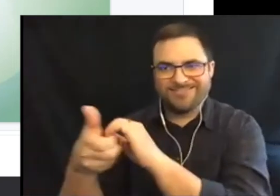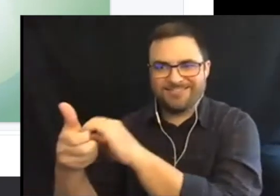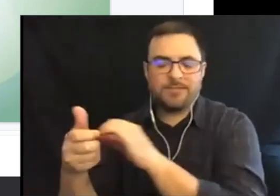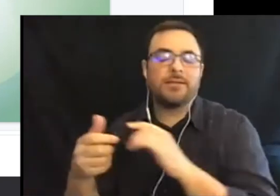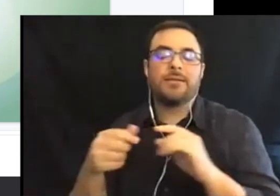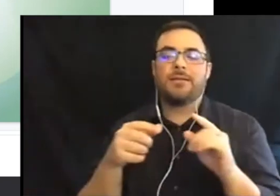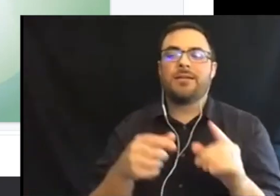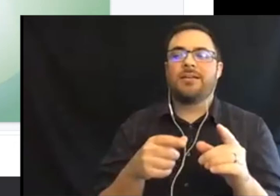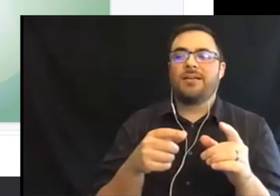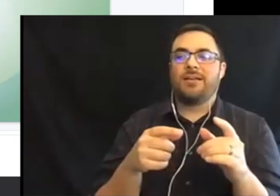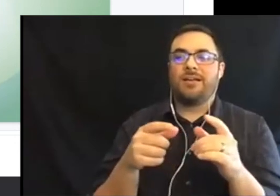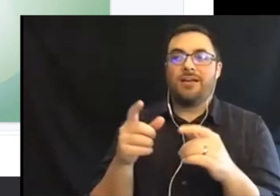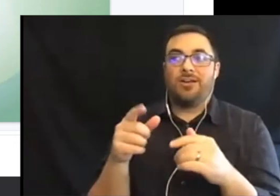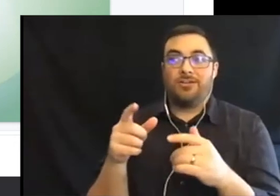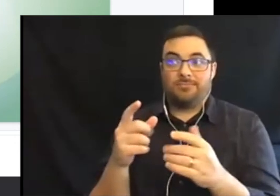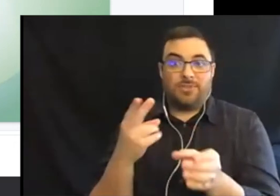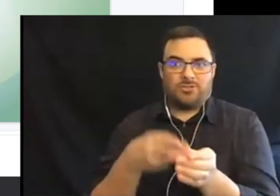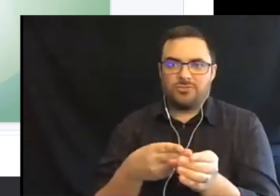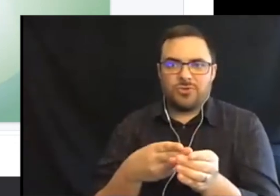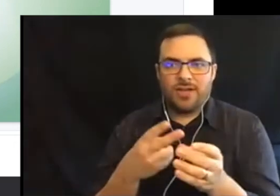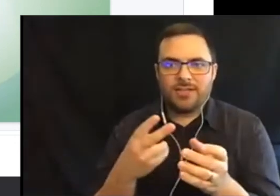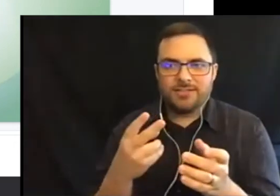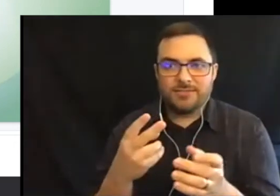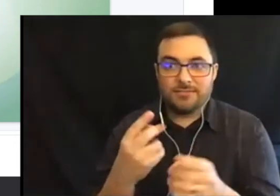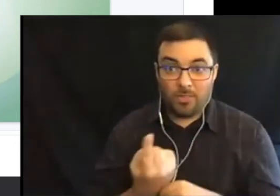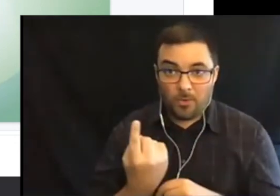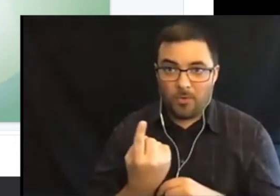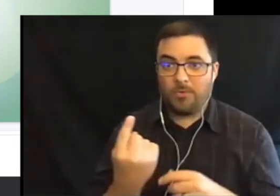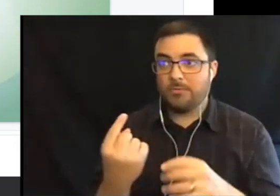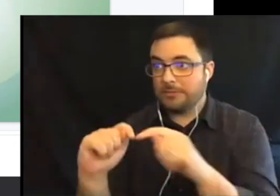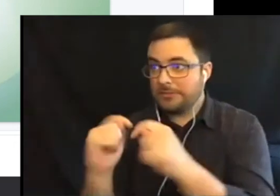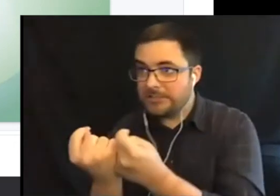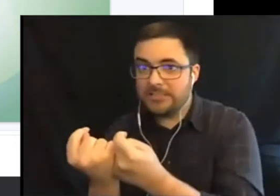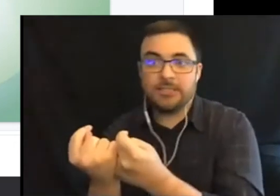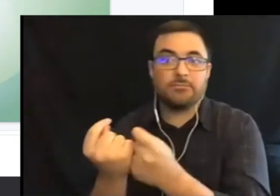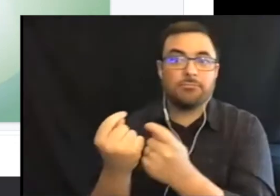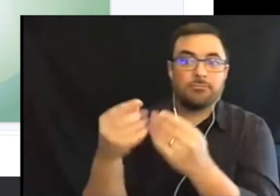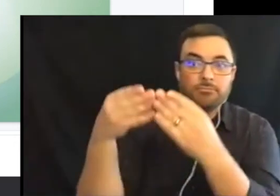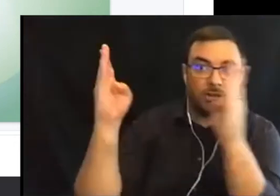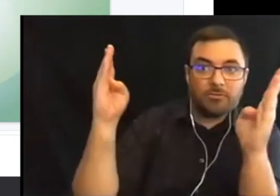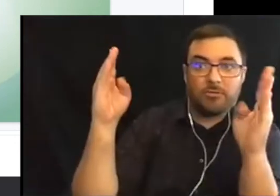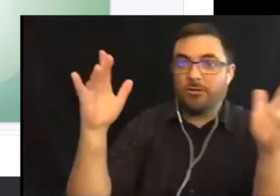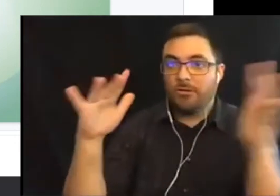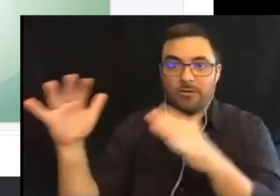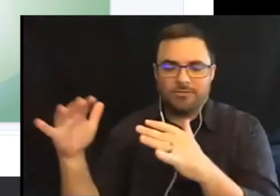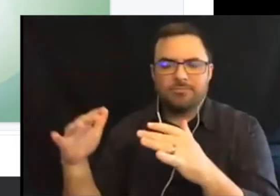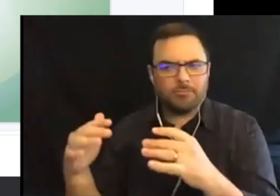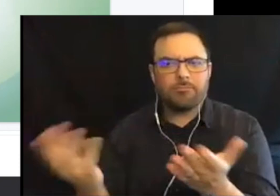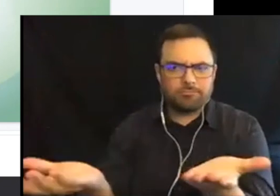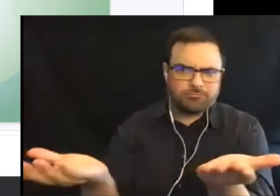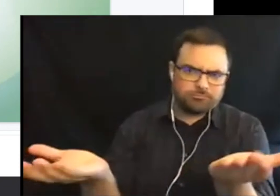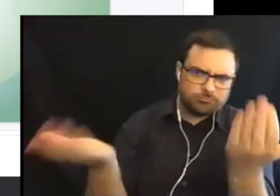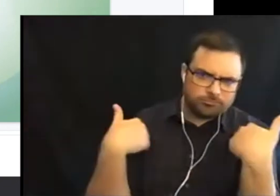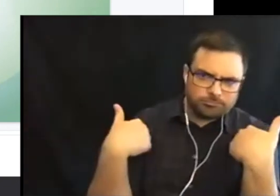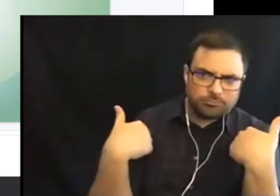as a team, you can have your team of deaf ed professionals, or you can have your team of regular ed professionals, or speech and language